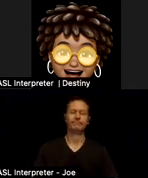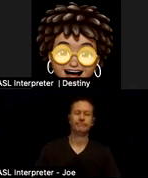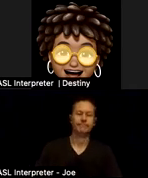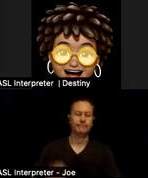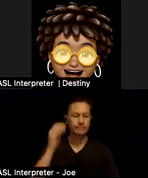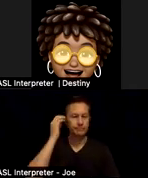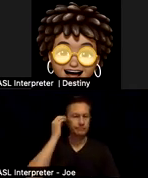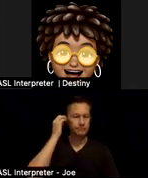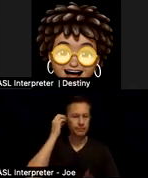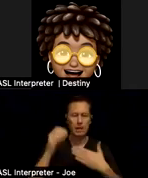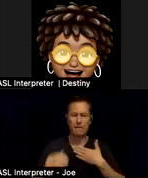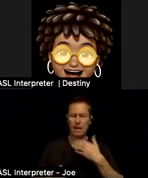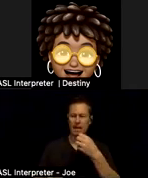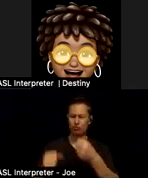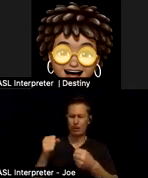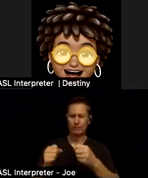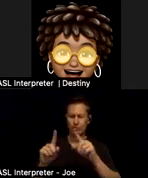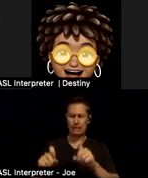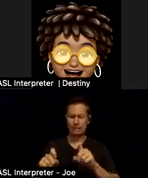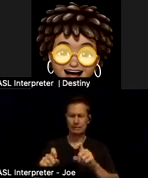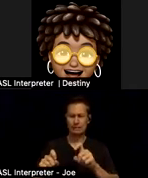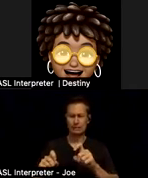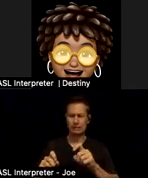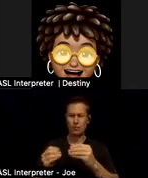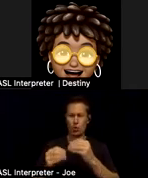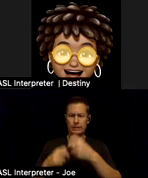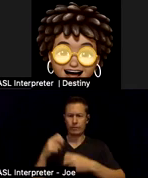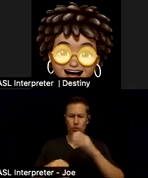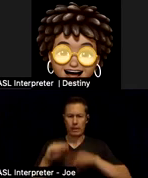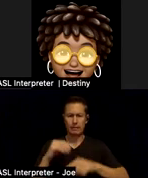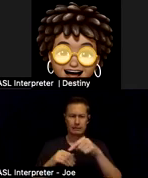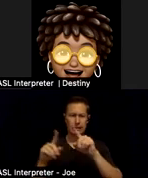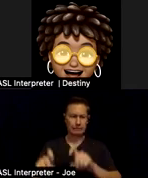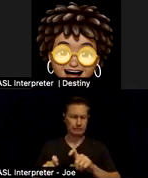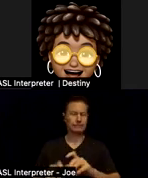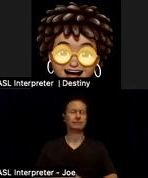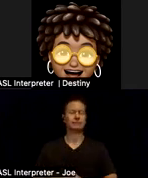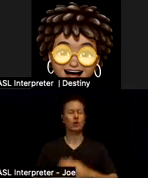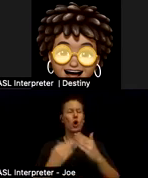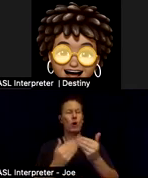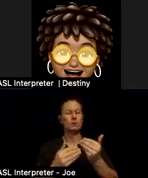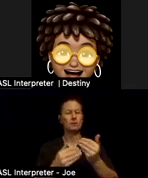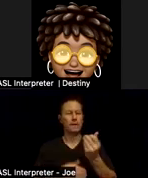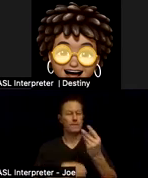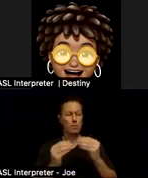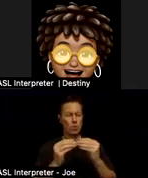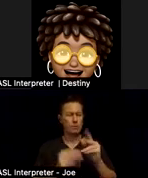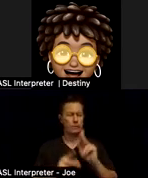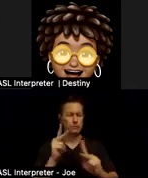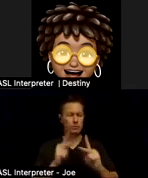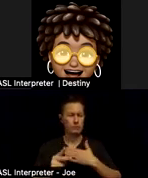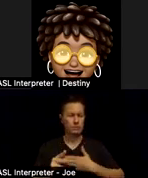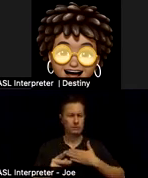My driver's test was harder than this one. Okay, so we're almost there with enough people. A few more people, please.